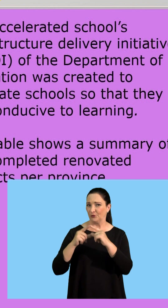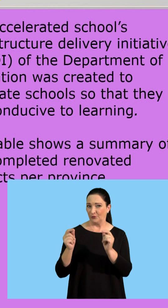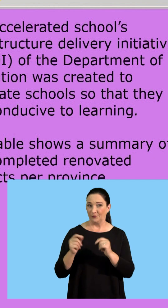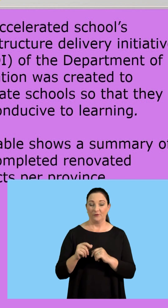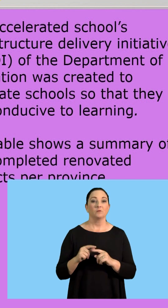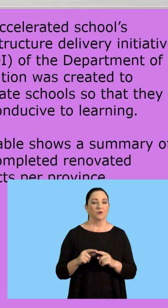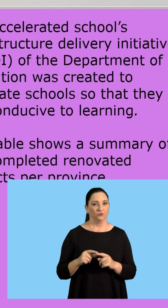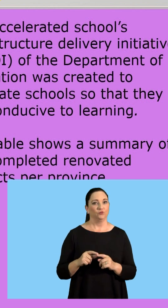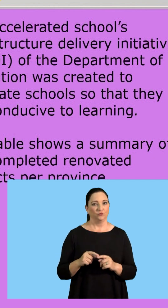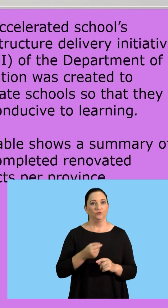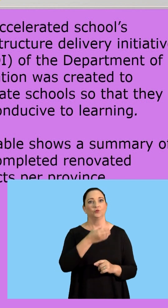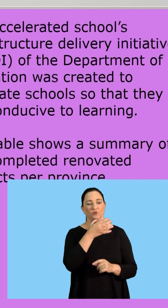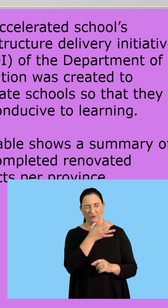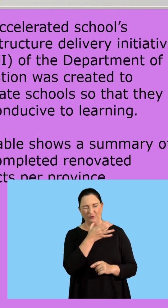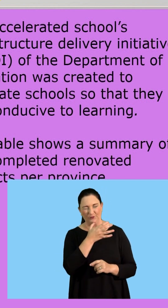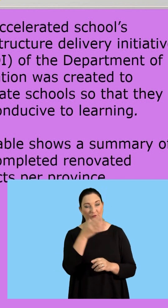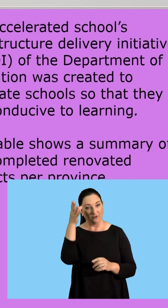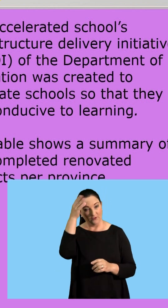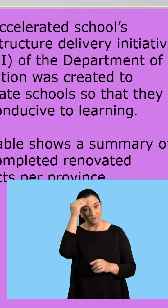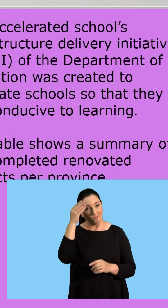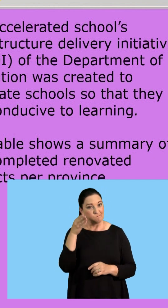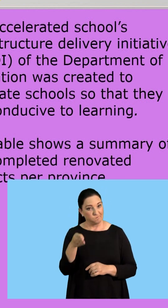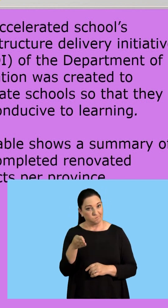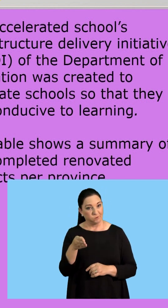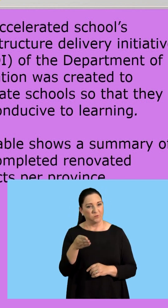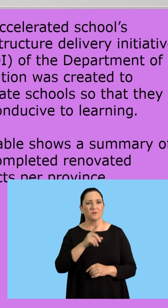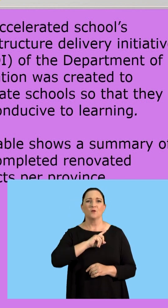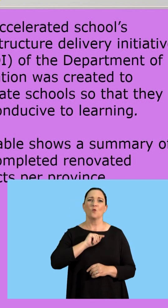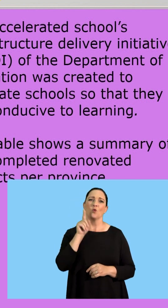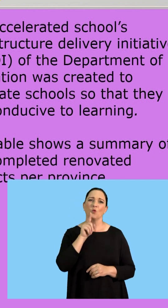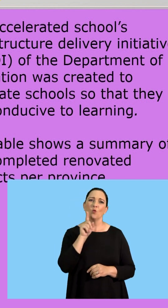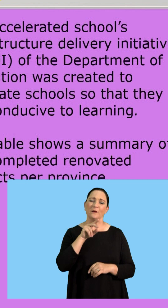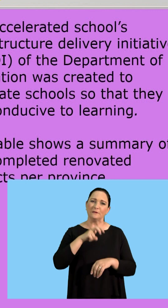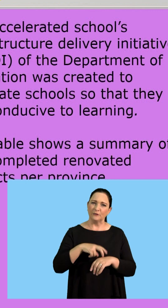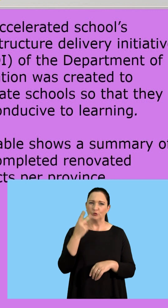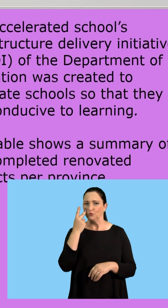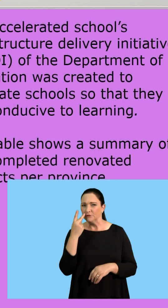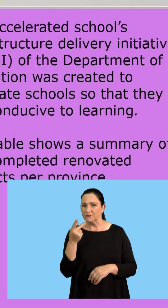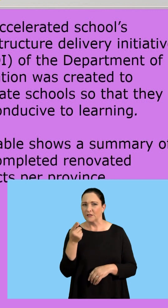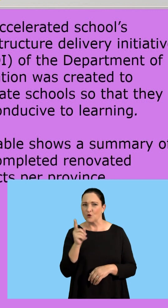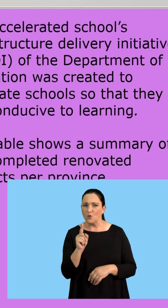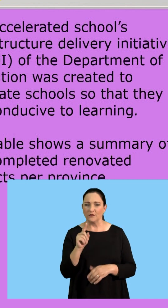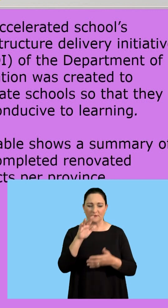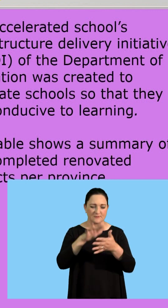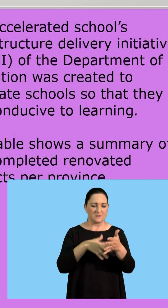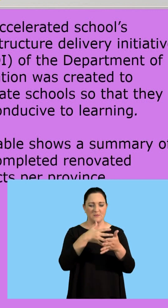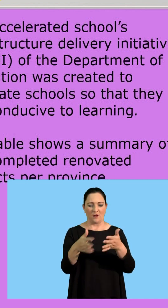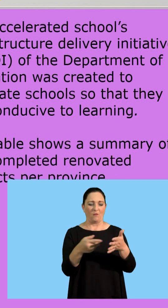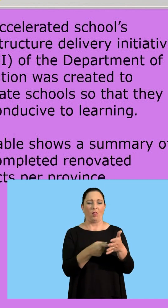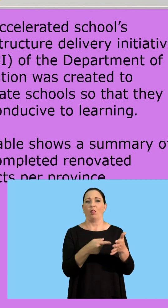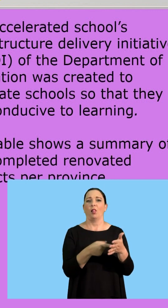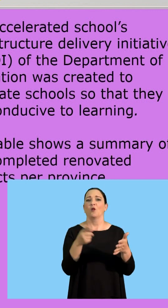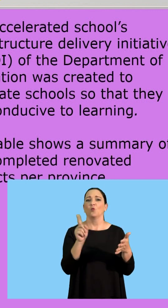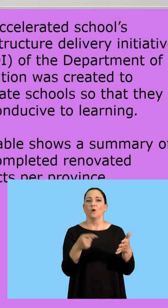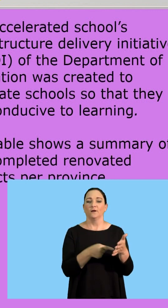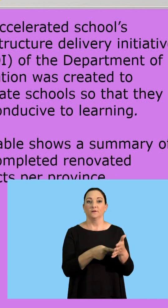province. Now again, a lot of information is given, right? So let's always get familiar, understand what your